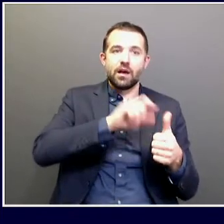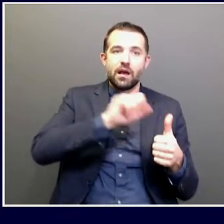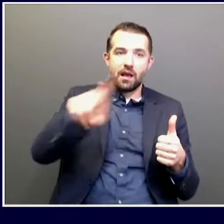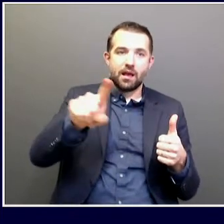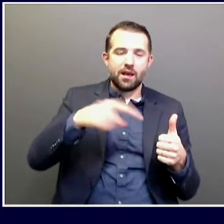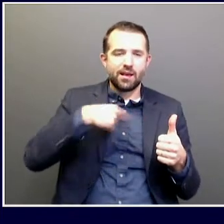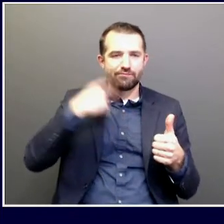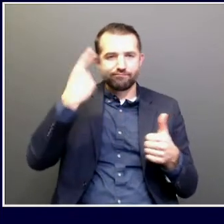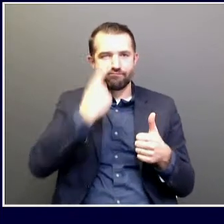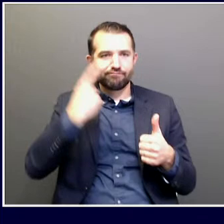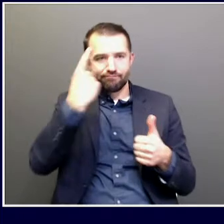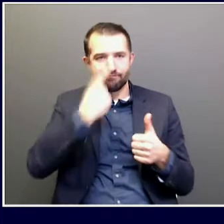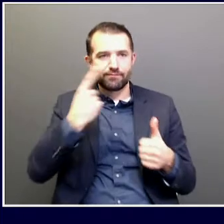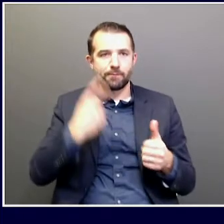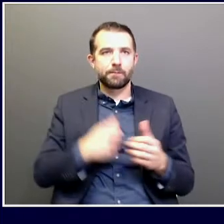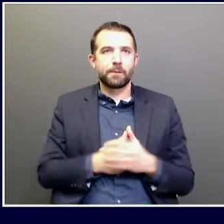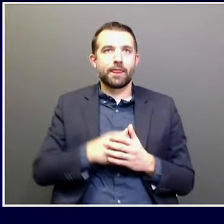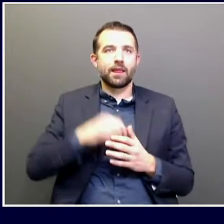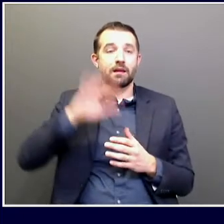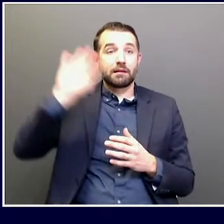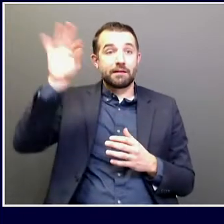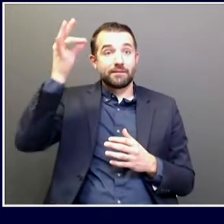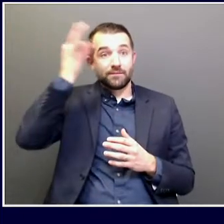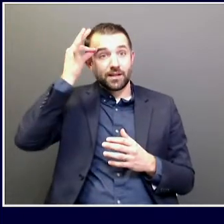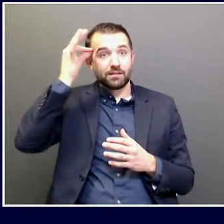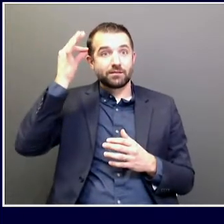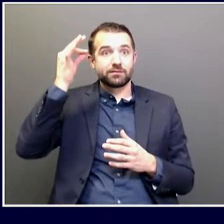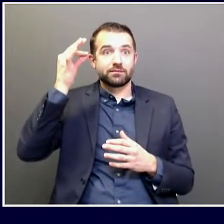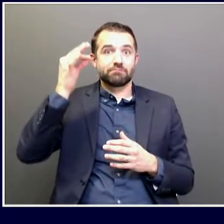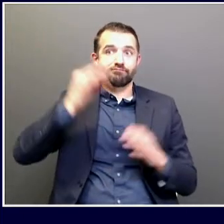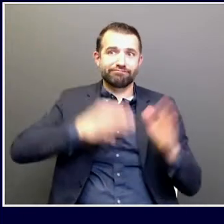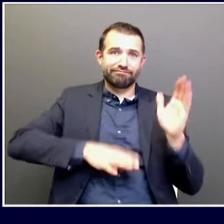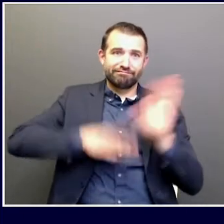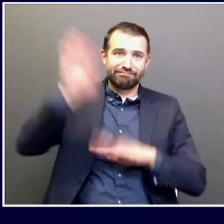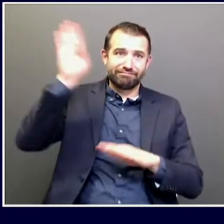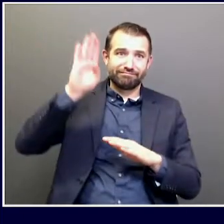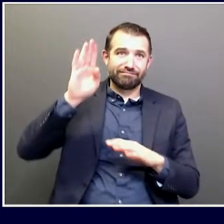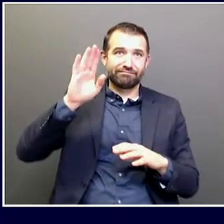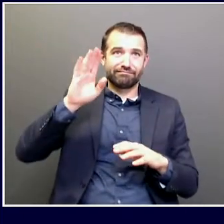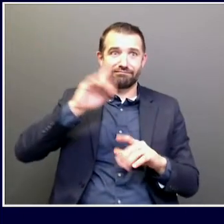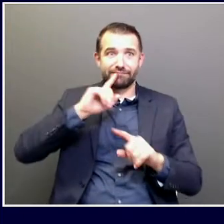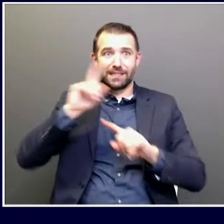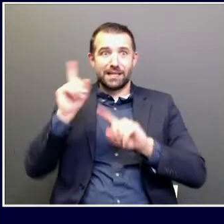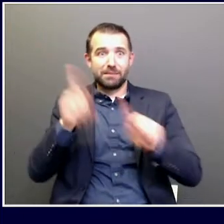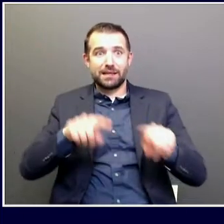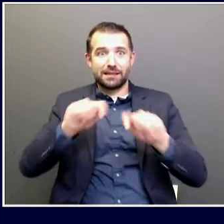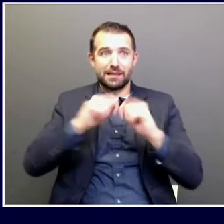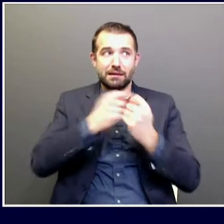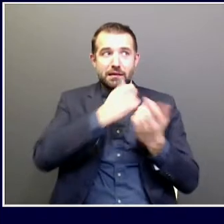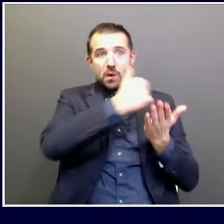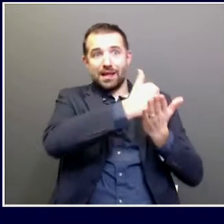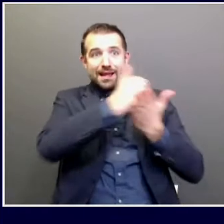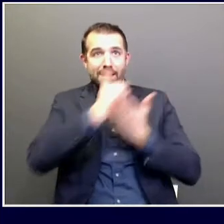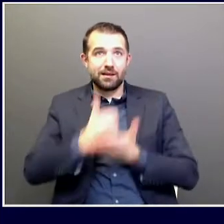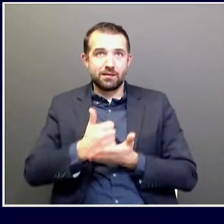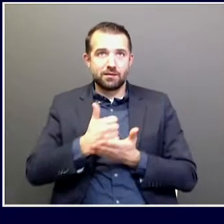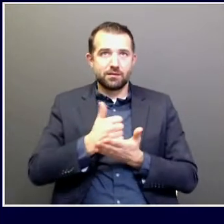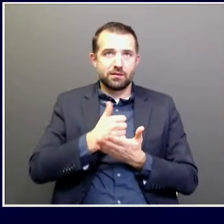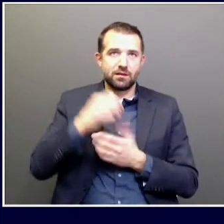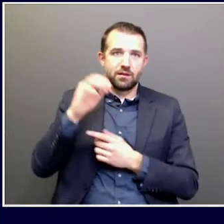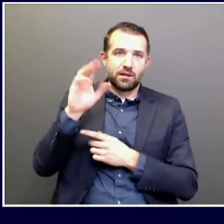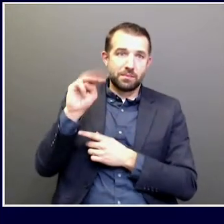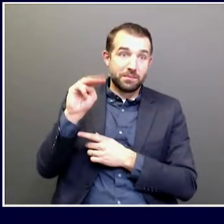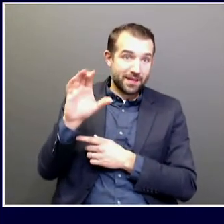of the Federal Surge Response Team for Maine Med and Central Maine Medical Center, how were those 2 hospitals